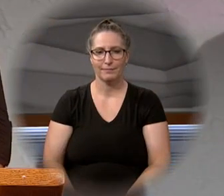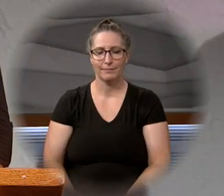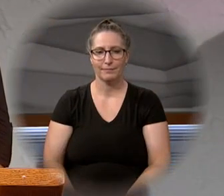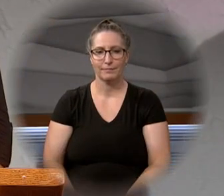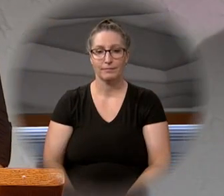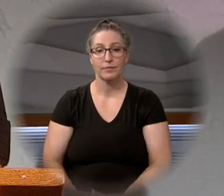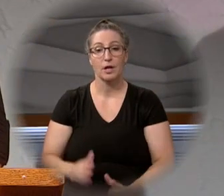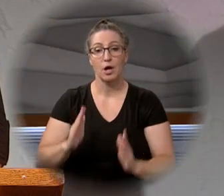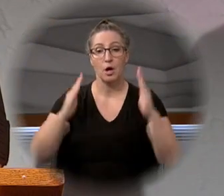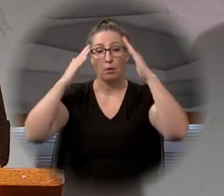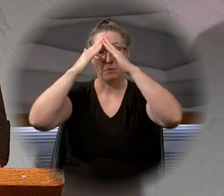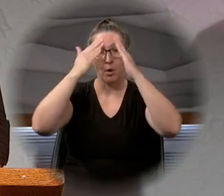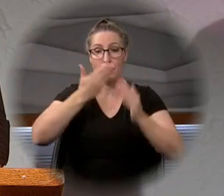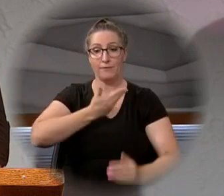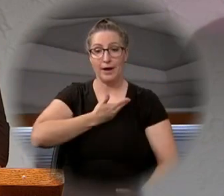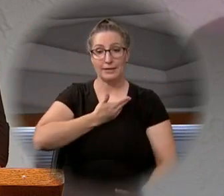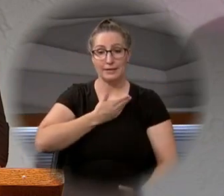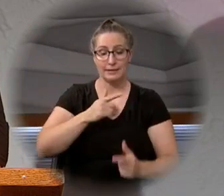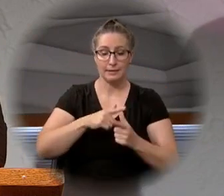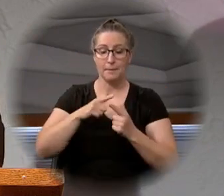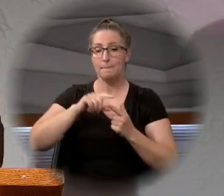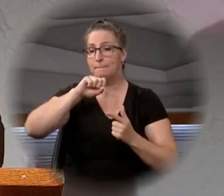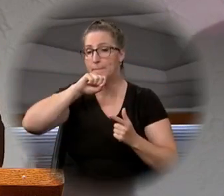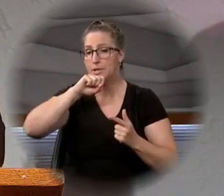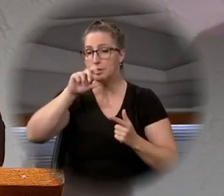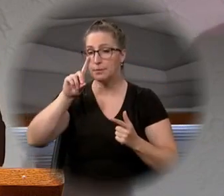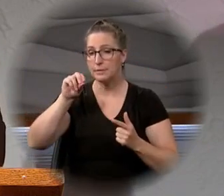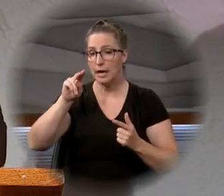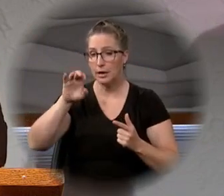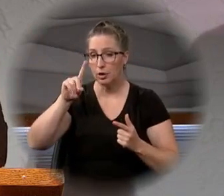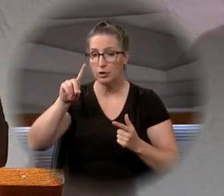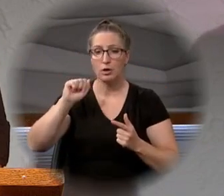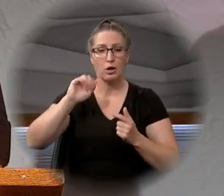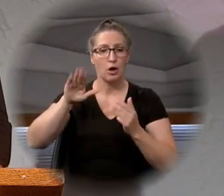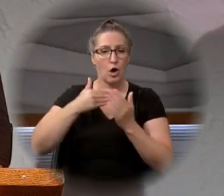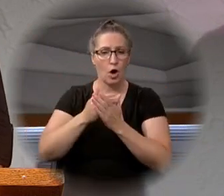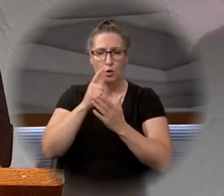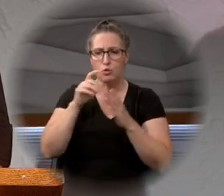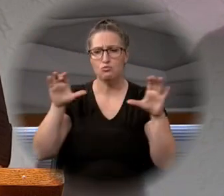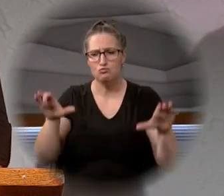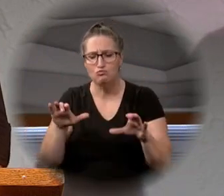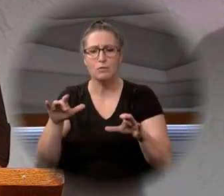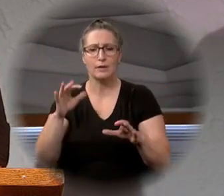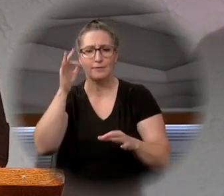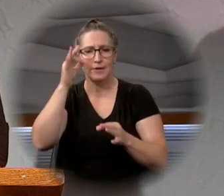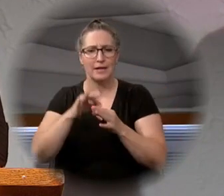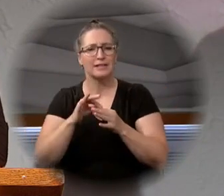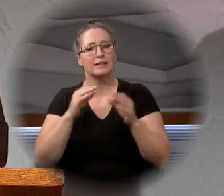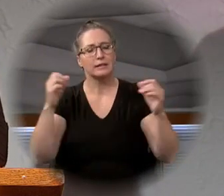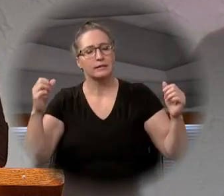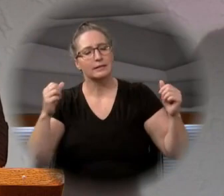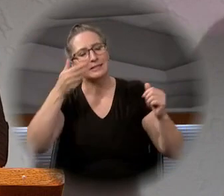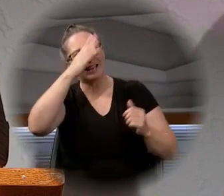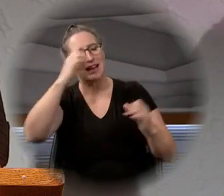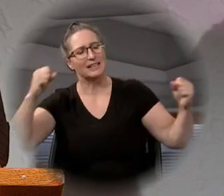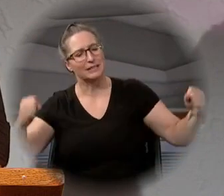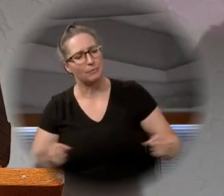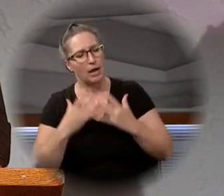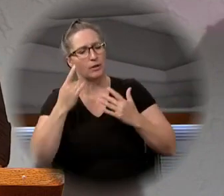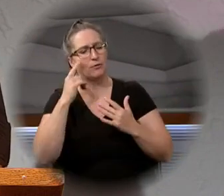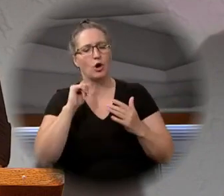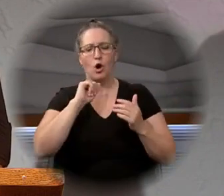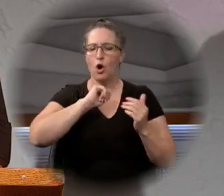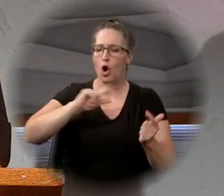That Pope Francis, Bishop Donald, and all ministers of faith may be strengthened by God to inspire all the faithful